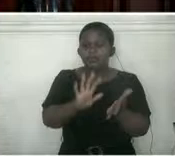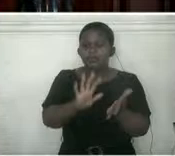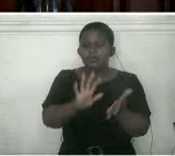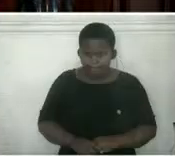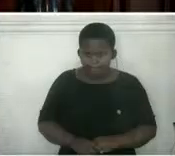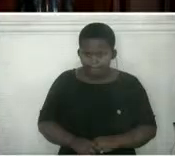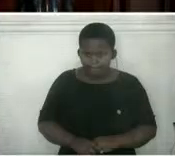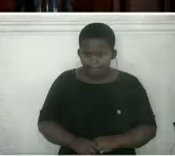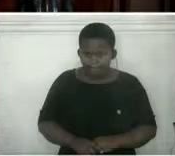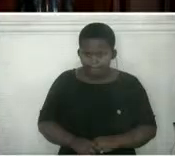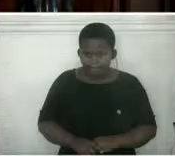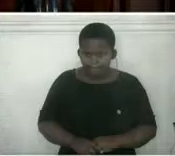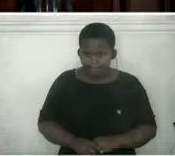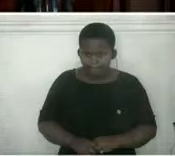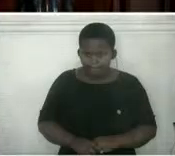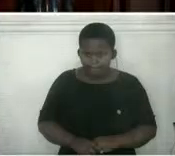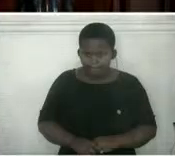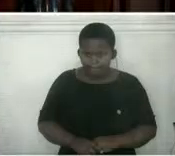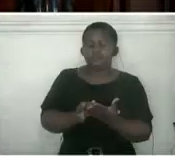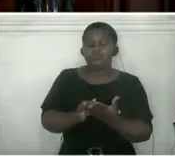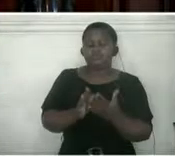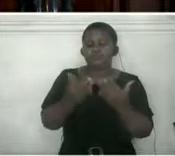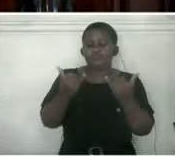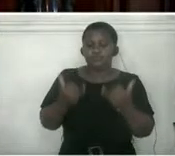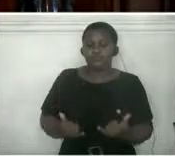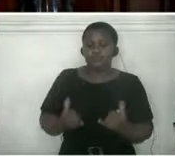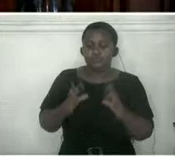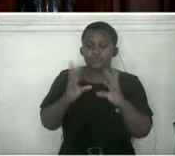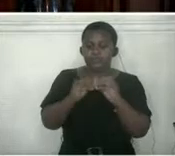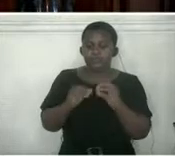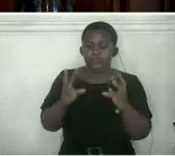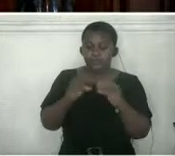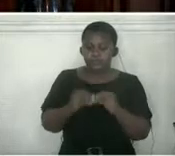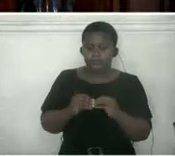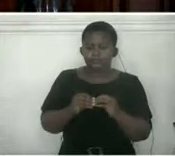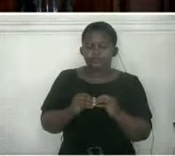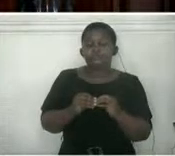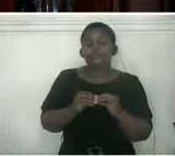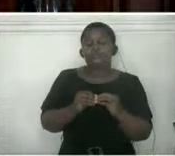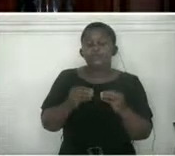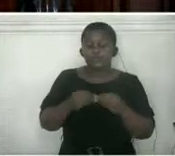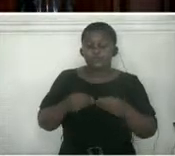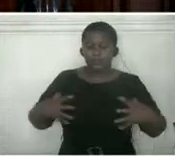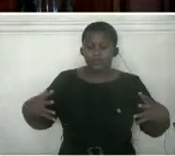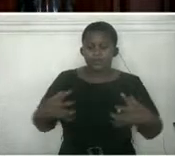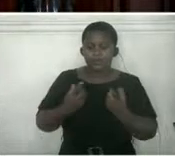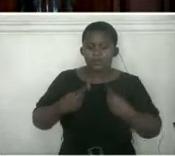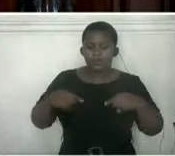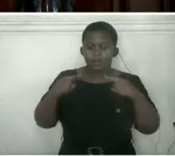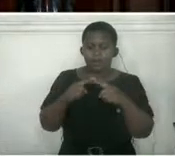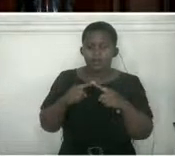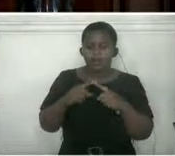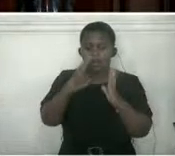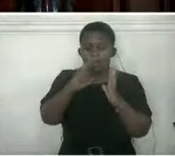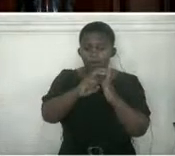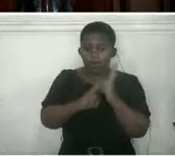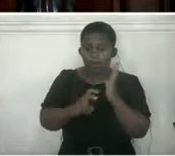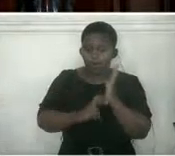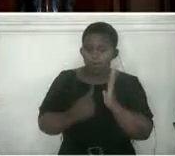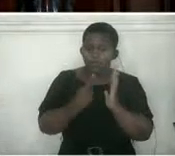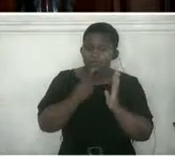Then the purpose of today's sitting is that at the start of each session, our standing rules provides